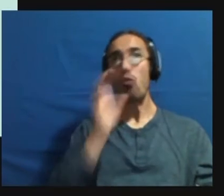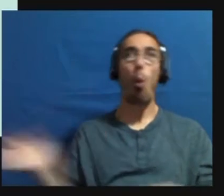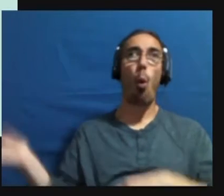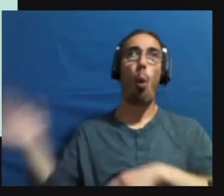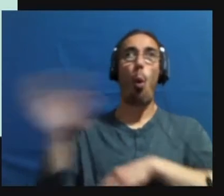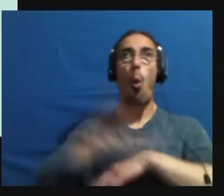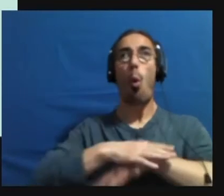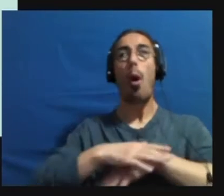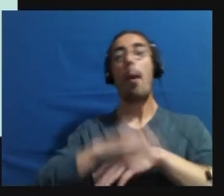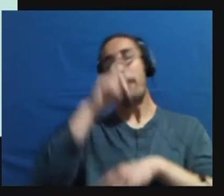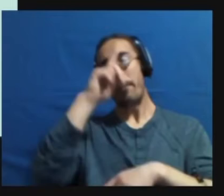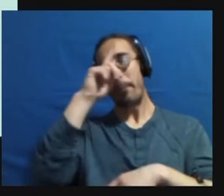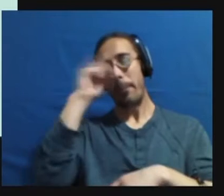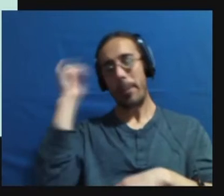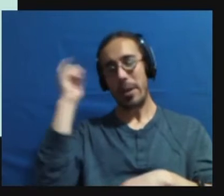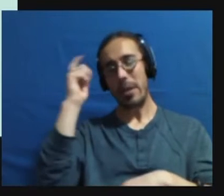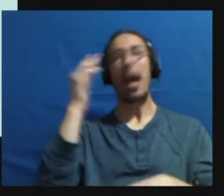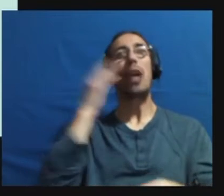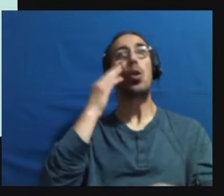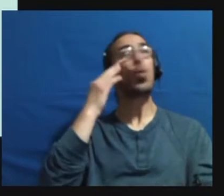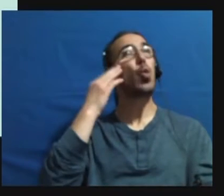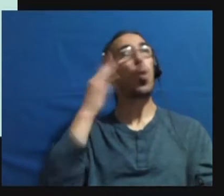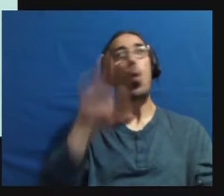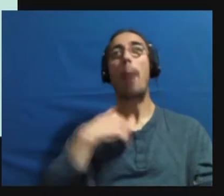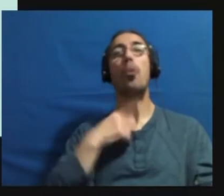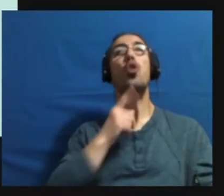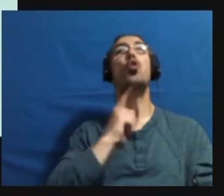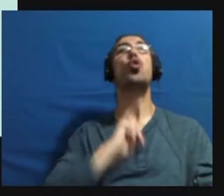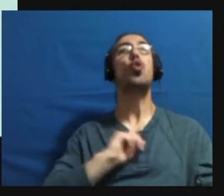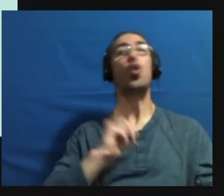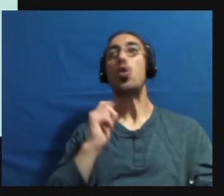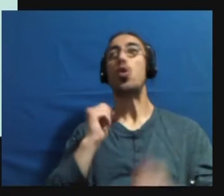I can't tell when I'm thirsty. And so I just kind of overdo it.